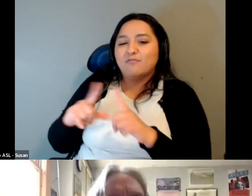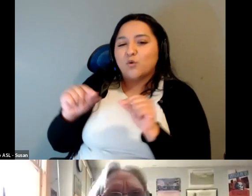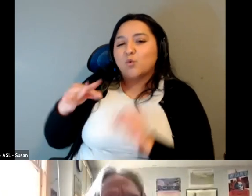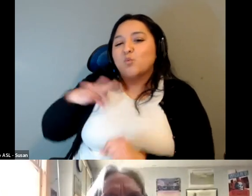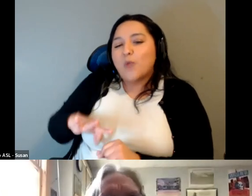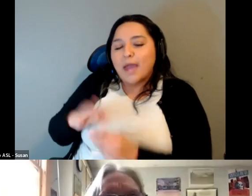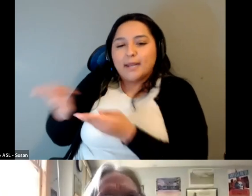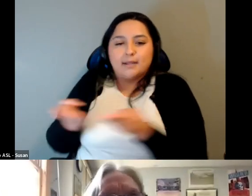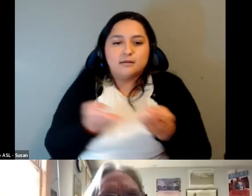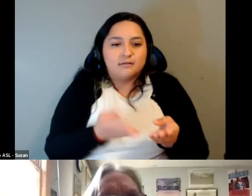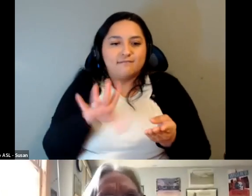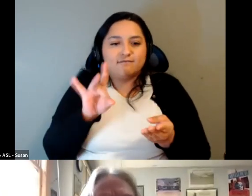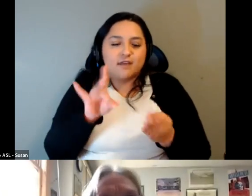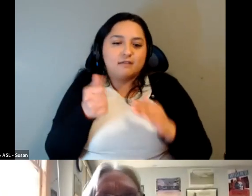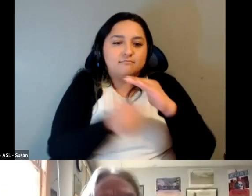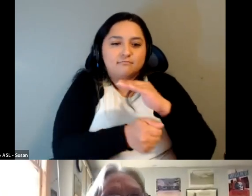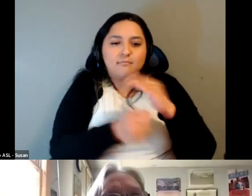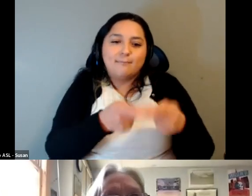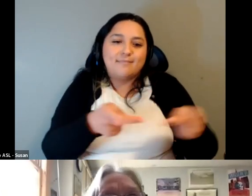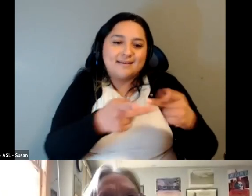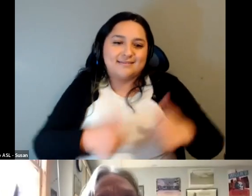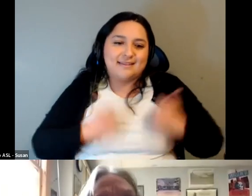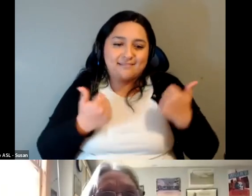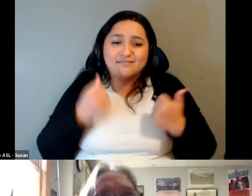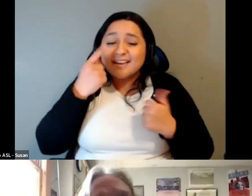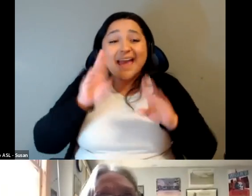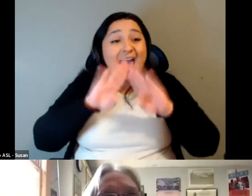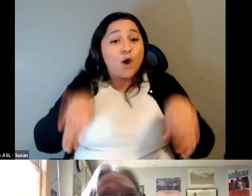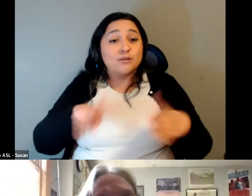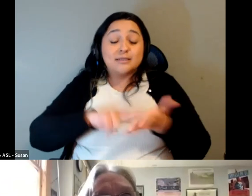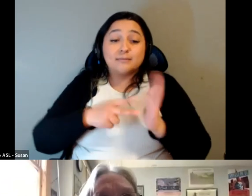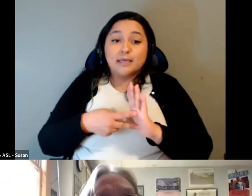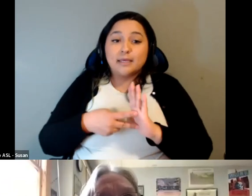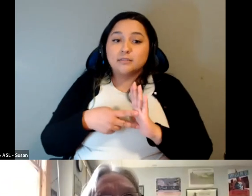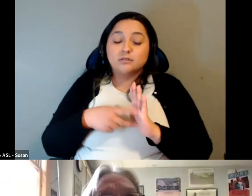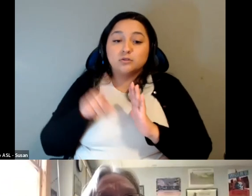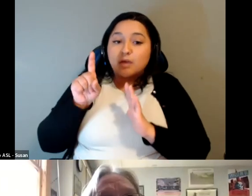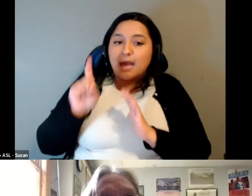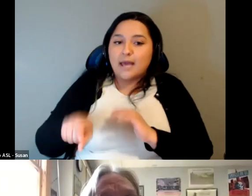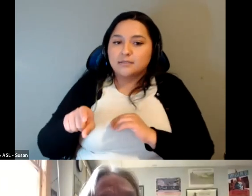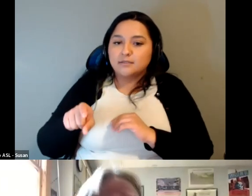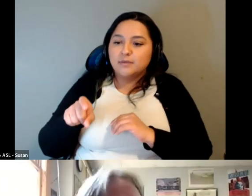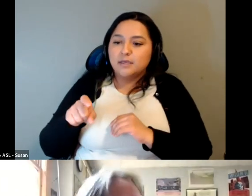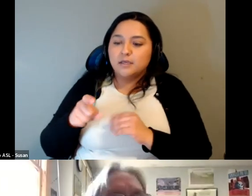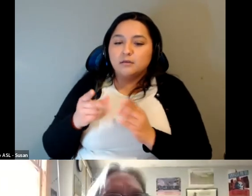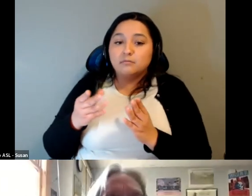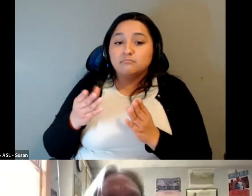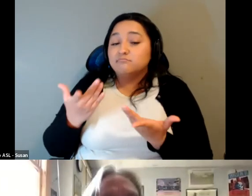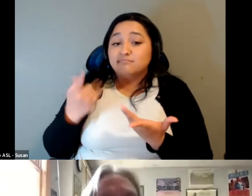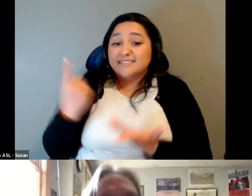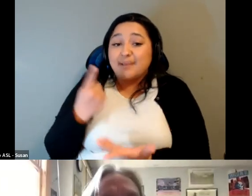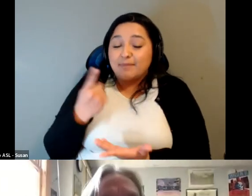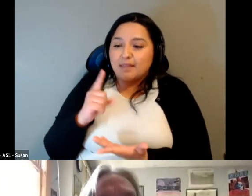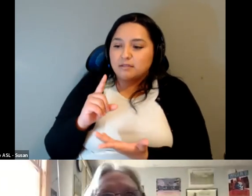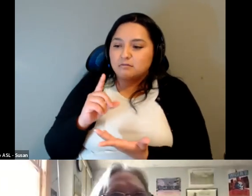Not every housing unit has to be a freaking commodity in order to be a worthwhile endeavor. And decommodify